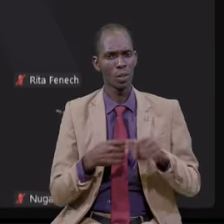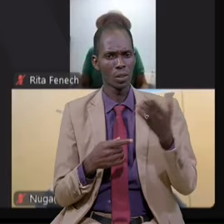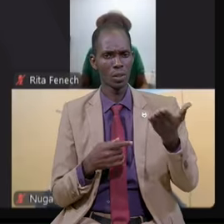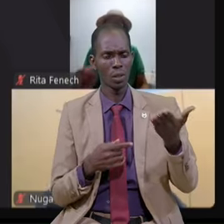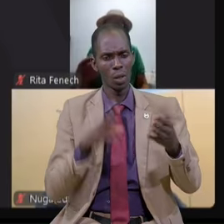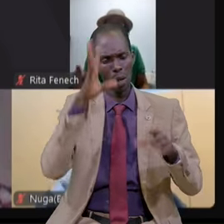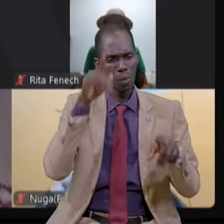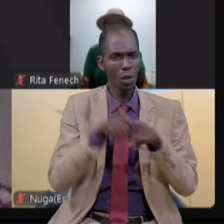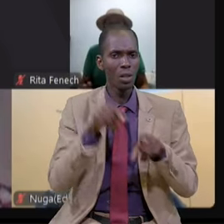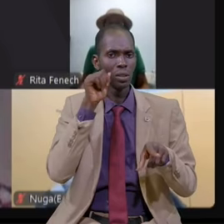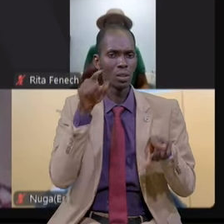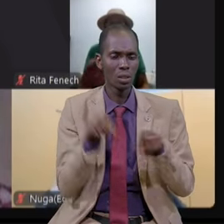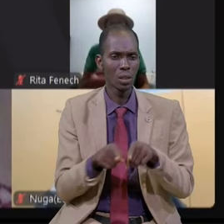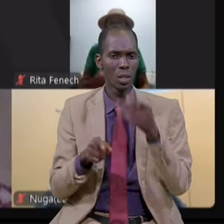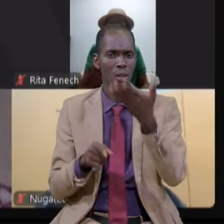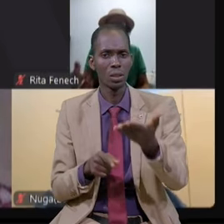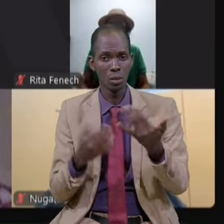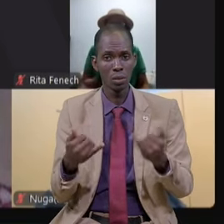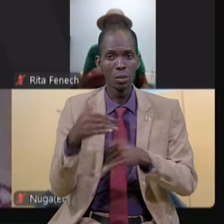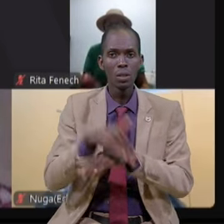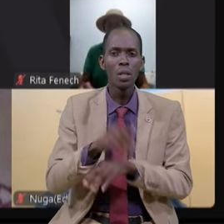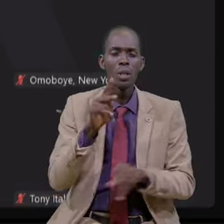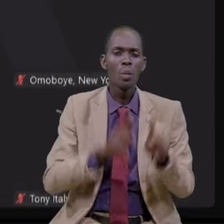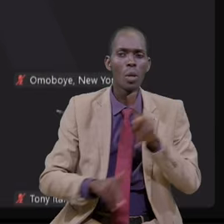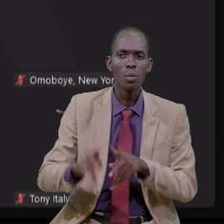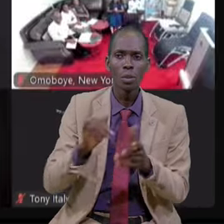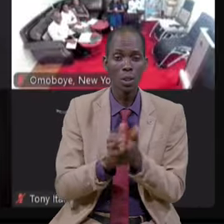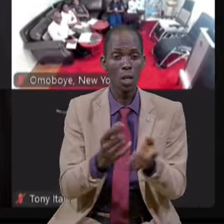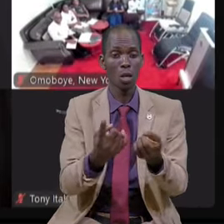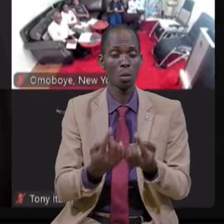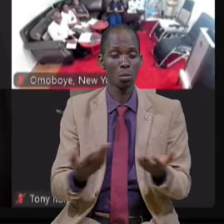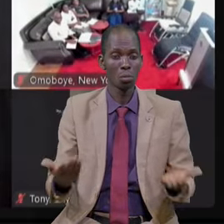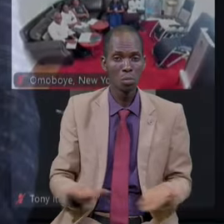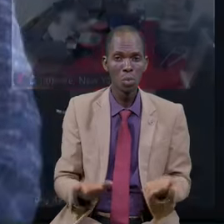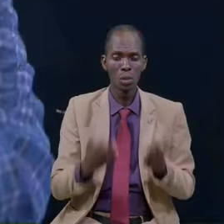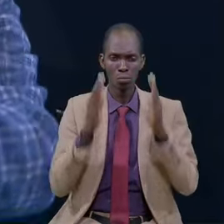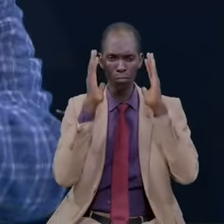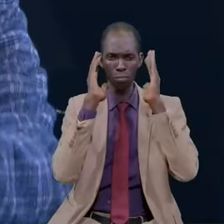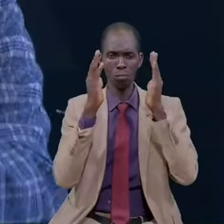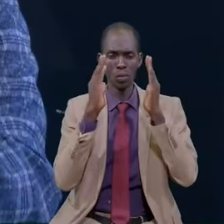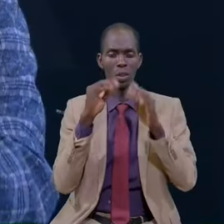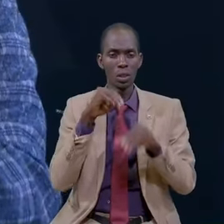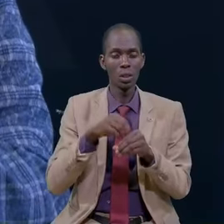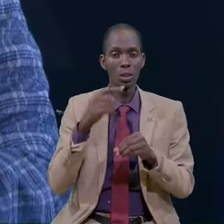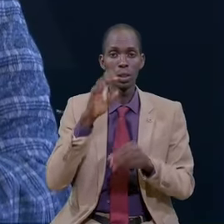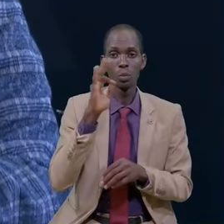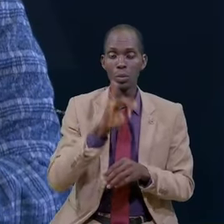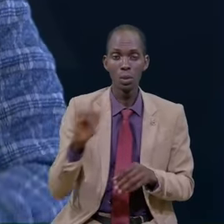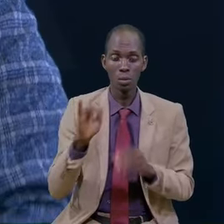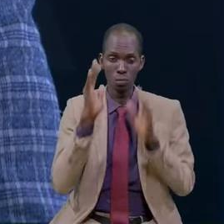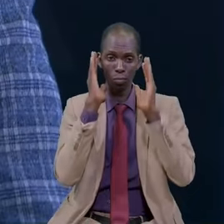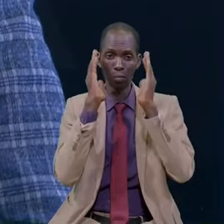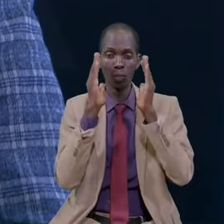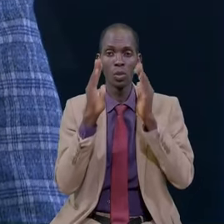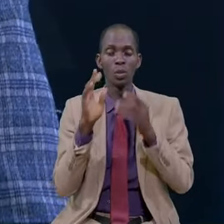sister there tonight the people that come here participates in the preaching participate